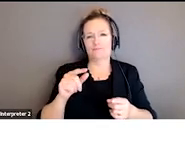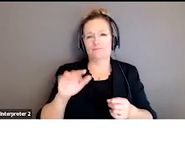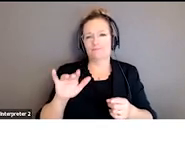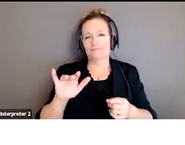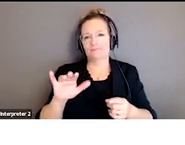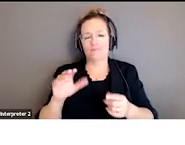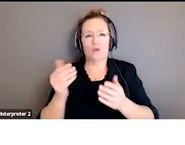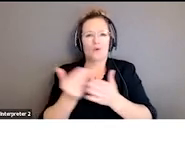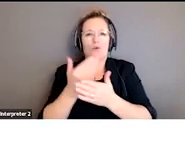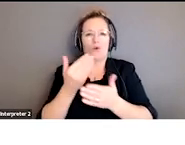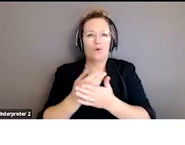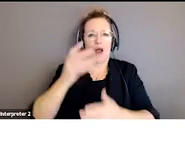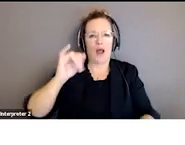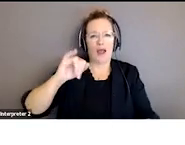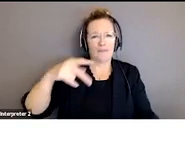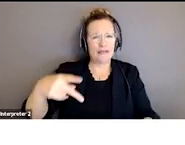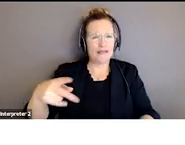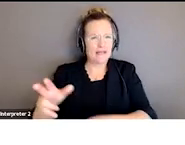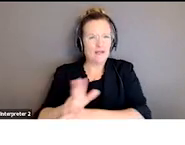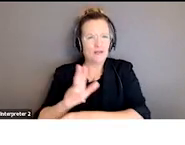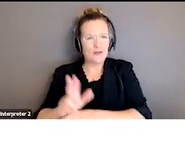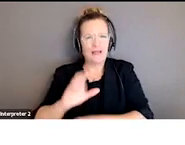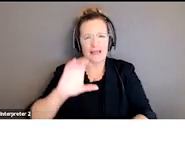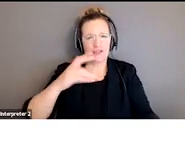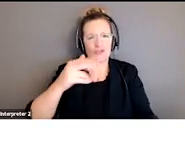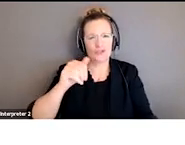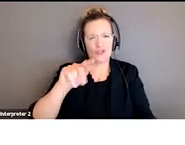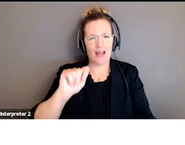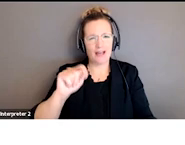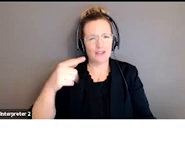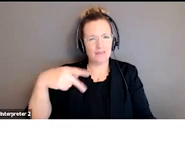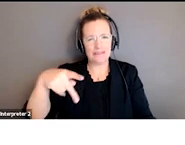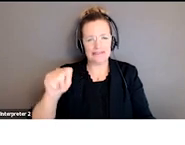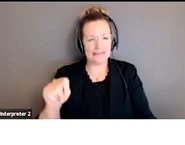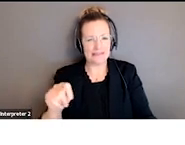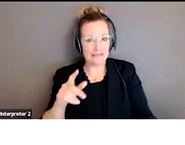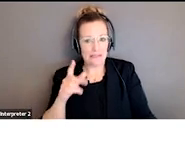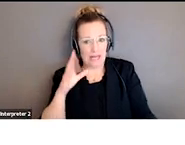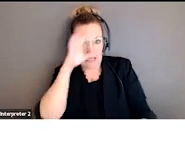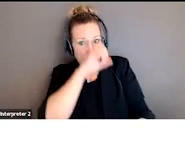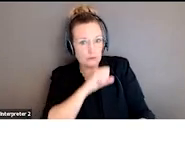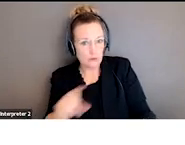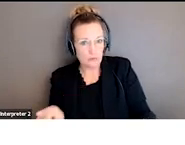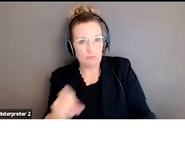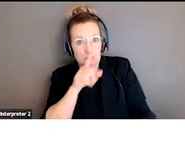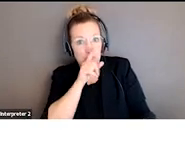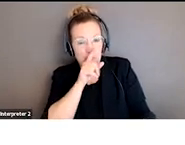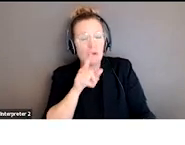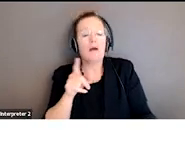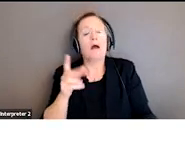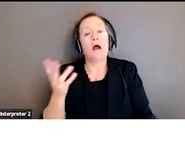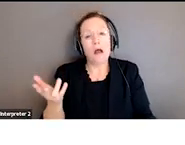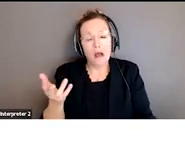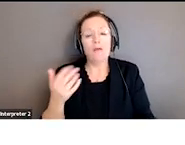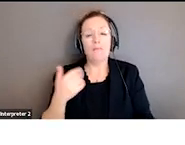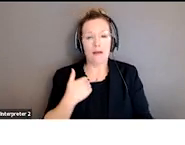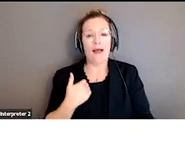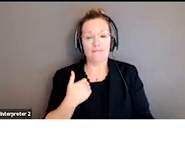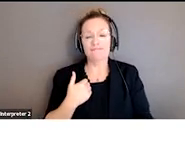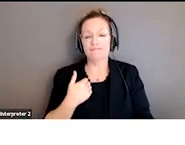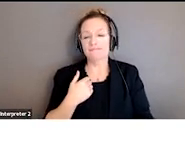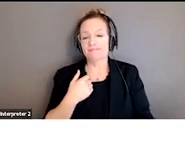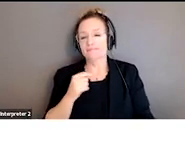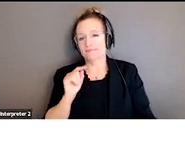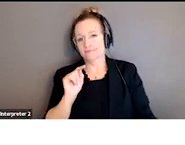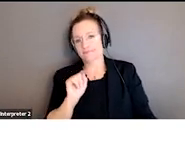new IP using AI, so not Chat GPT or something like that. We do have we have seen a lot